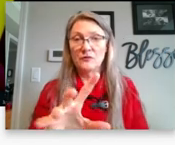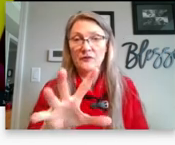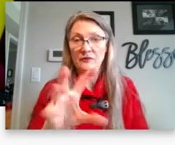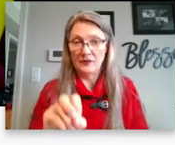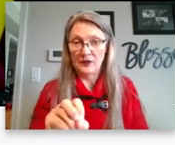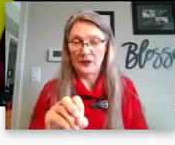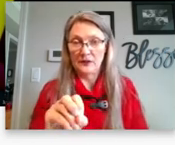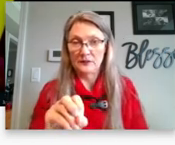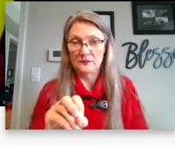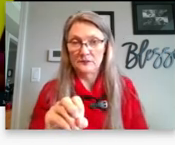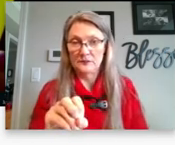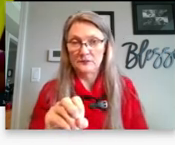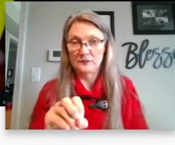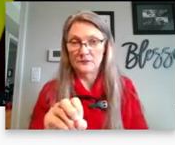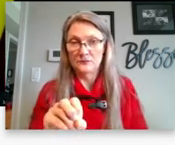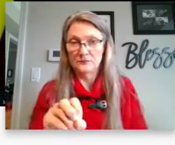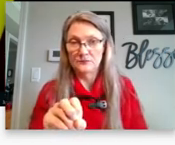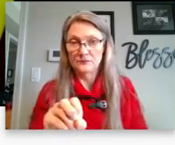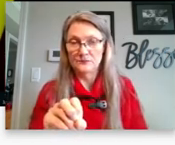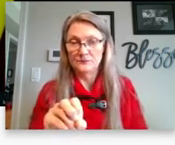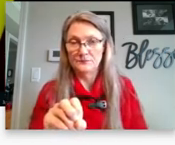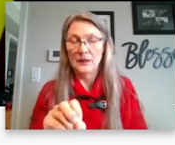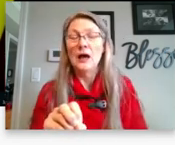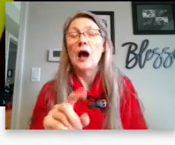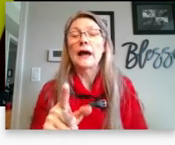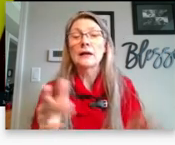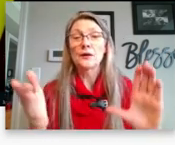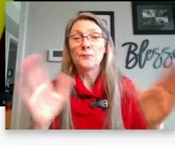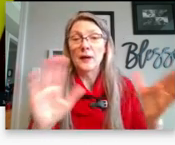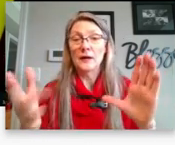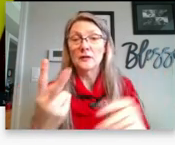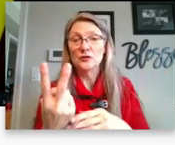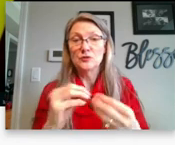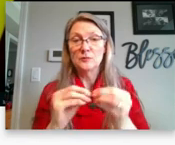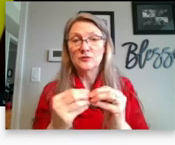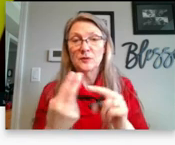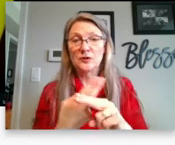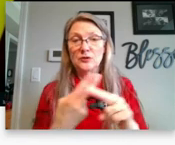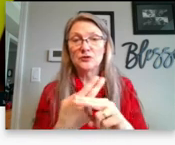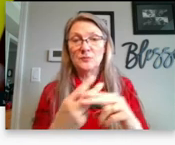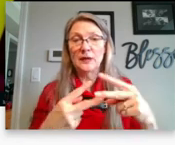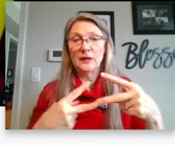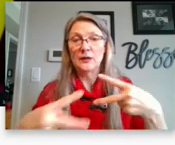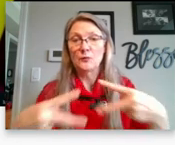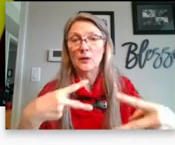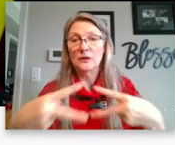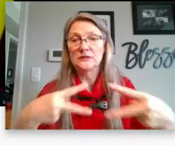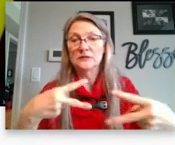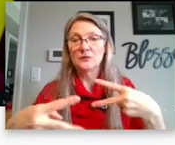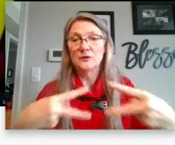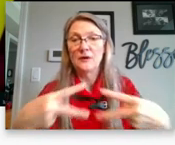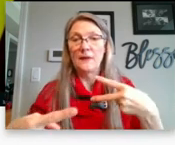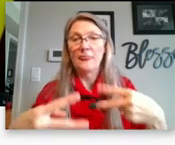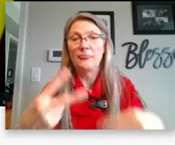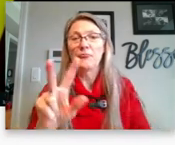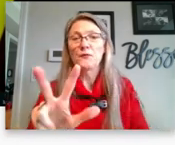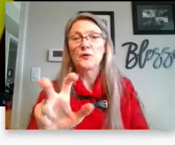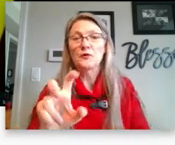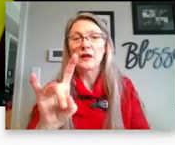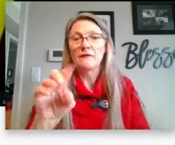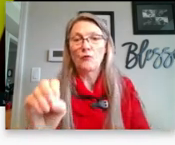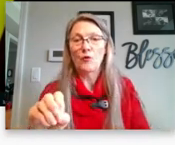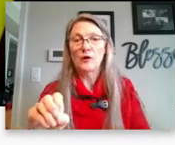is what she has. So I can compare those two numbers by using my inequality symbols. I know that 384 is